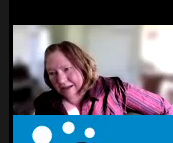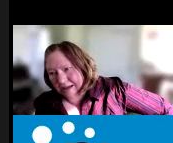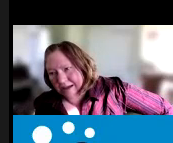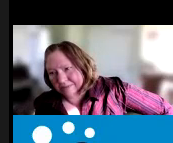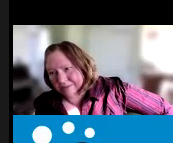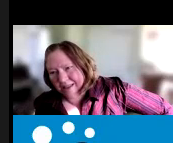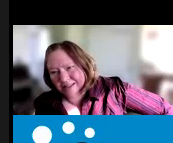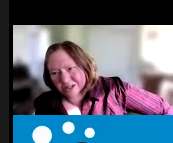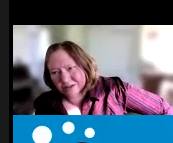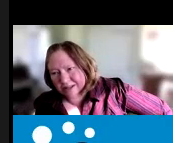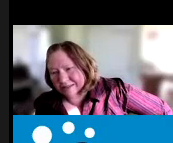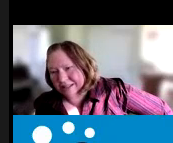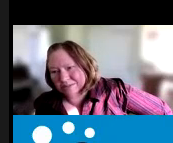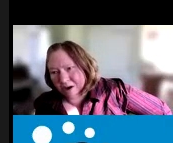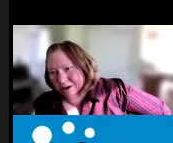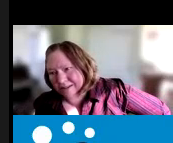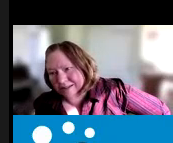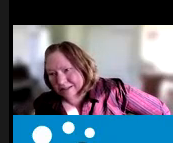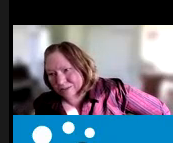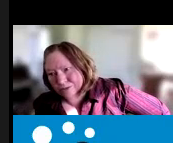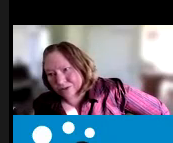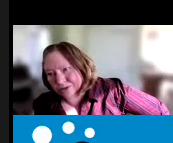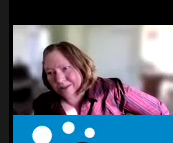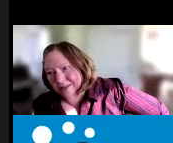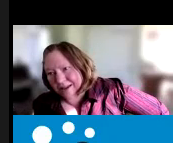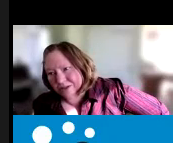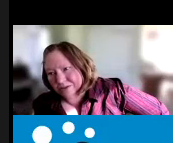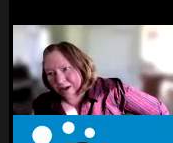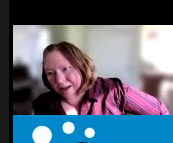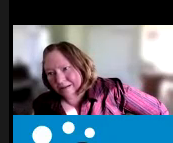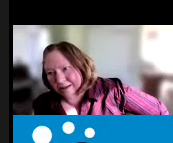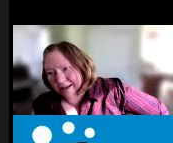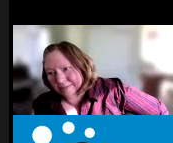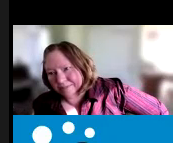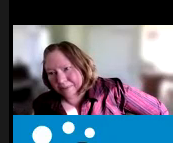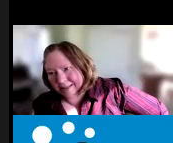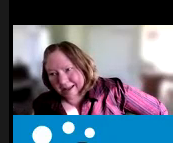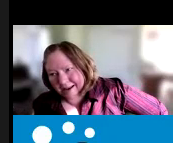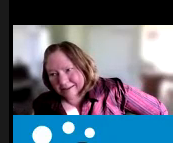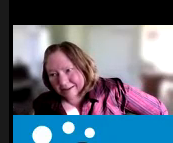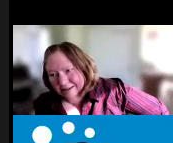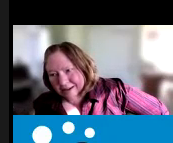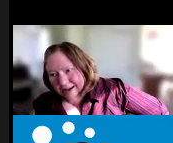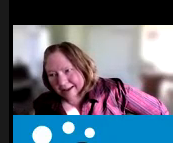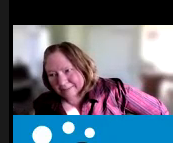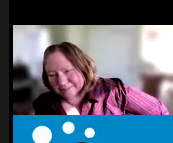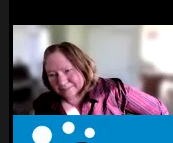prioritize. And this just really gives some guardrails and some tools so that they can do it well. But that,